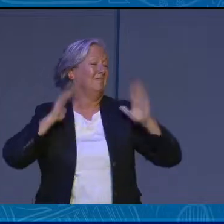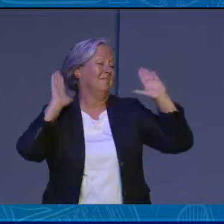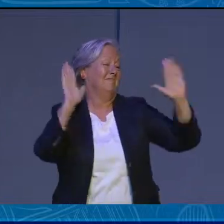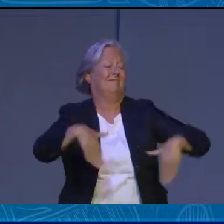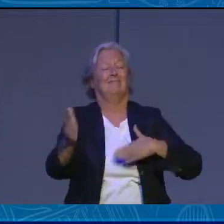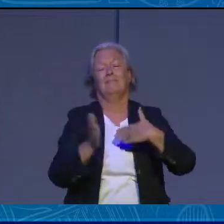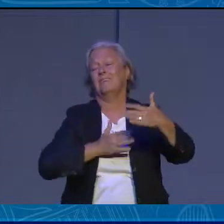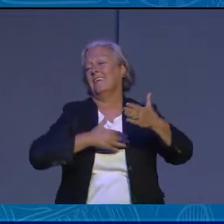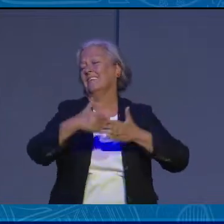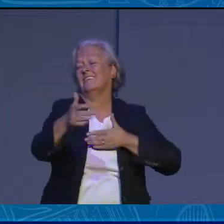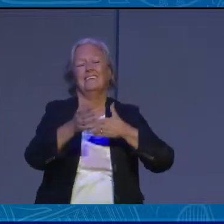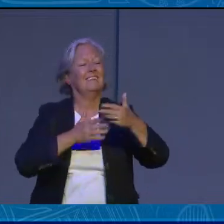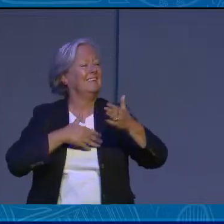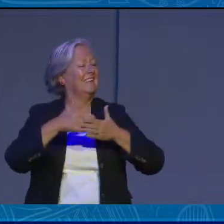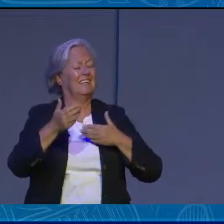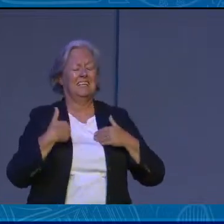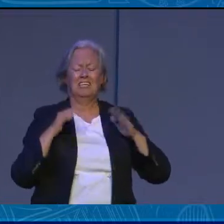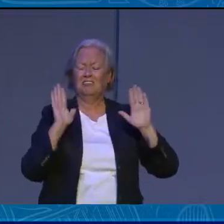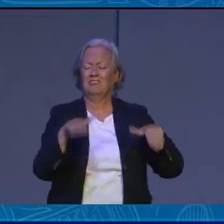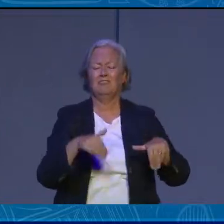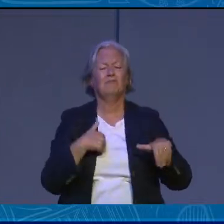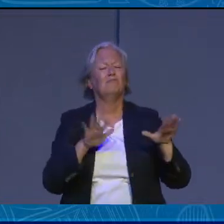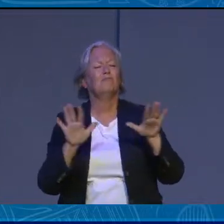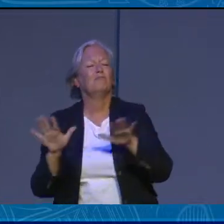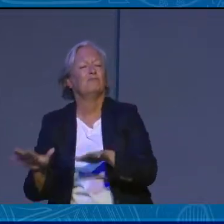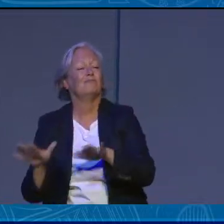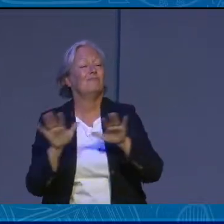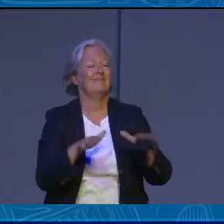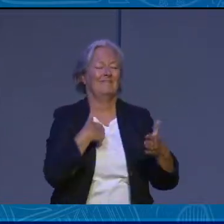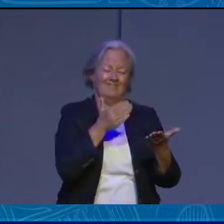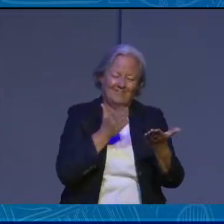don't care, so call us crazy.